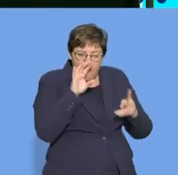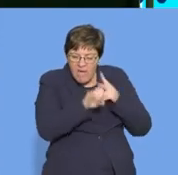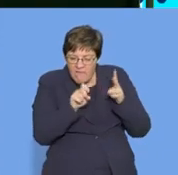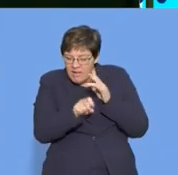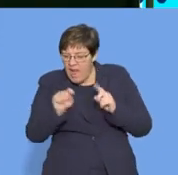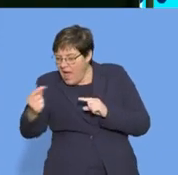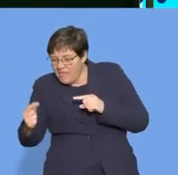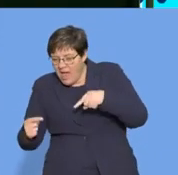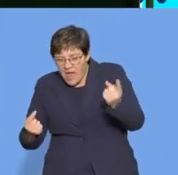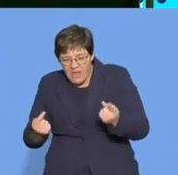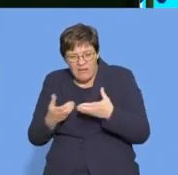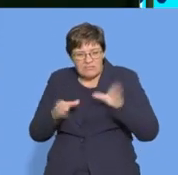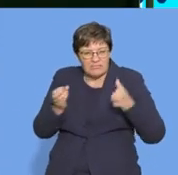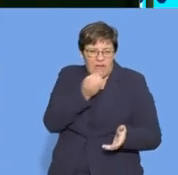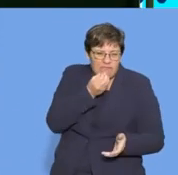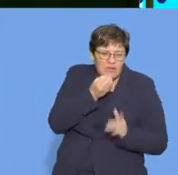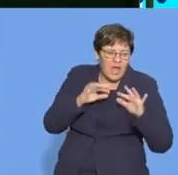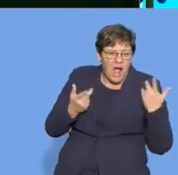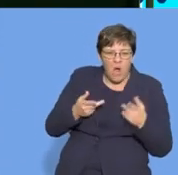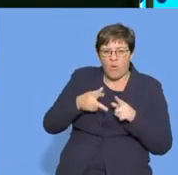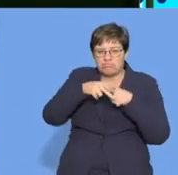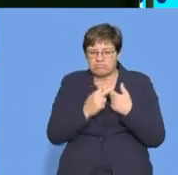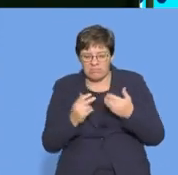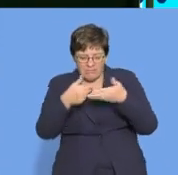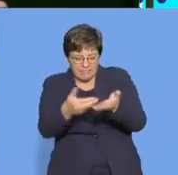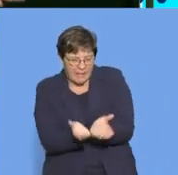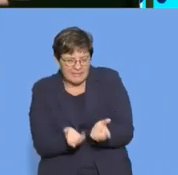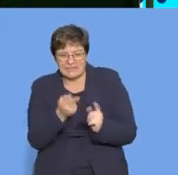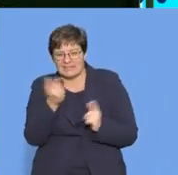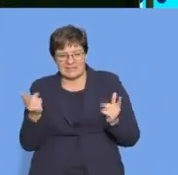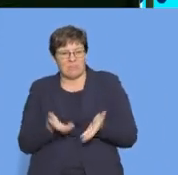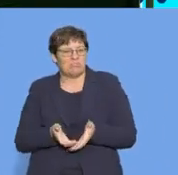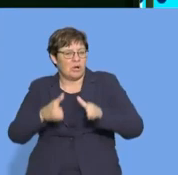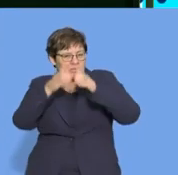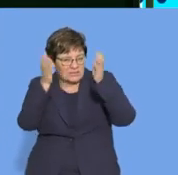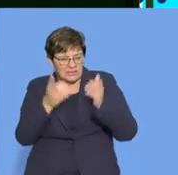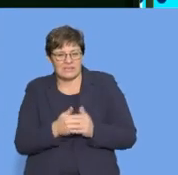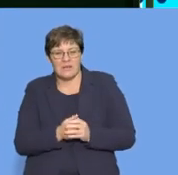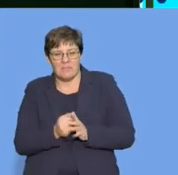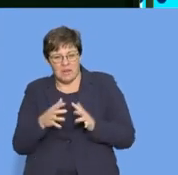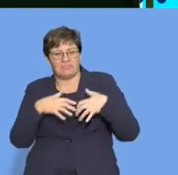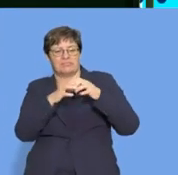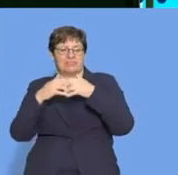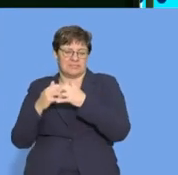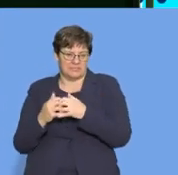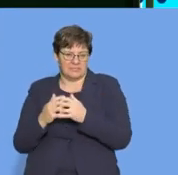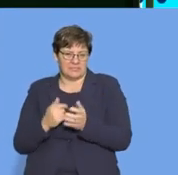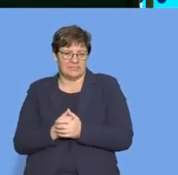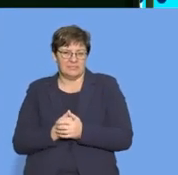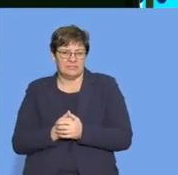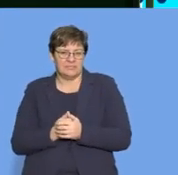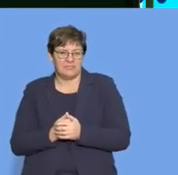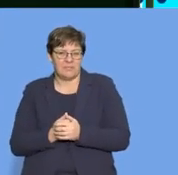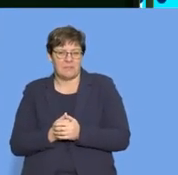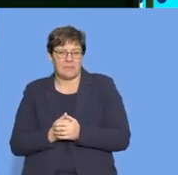bones, they would also find pieces of whatever, clay pots and things like that were made, created. They'd